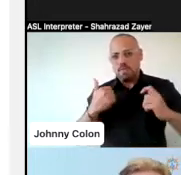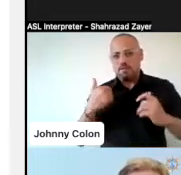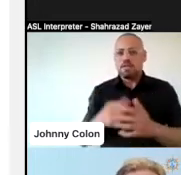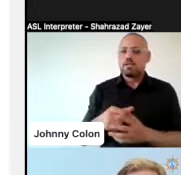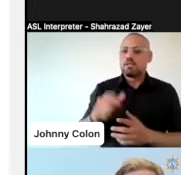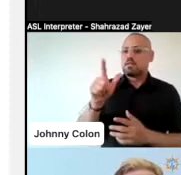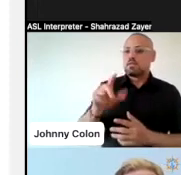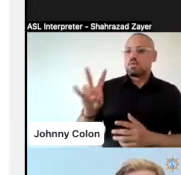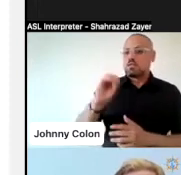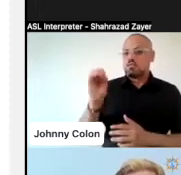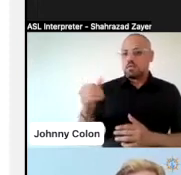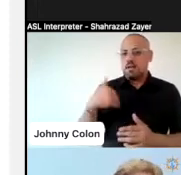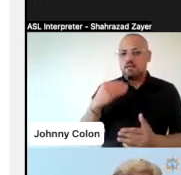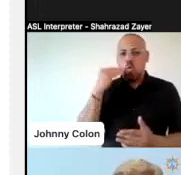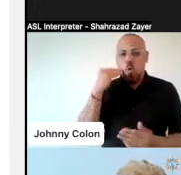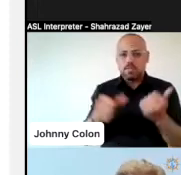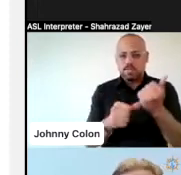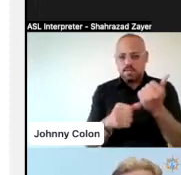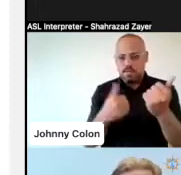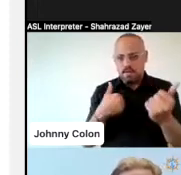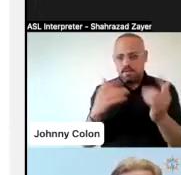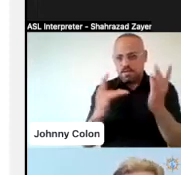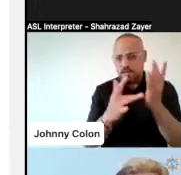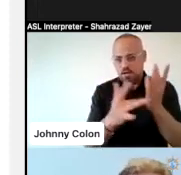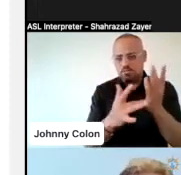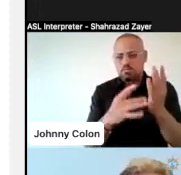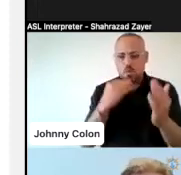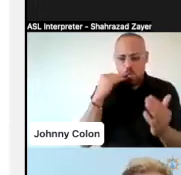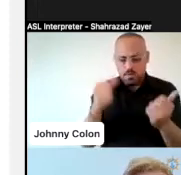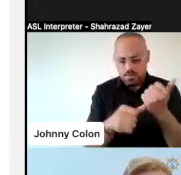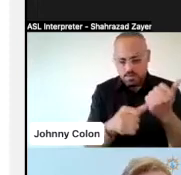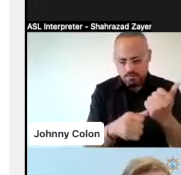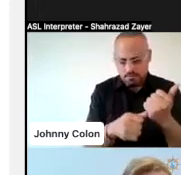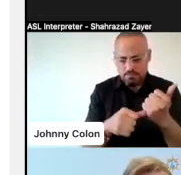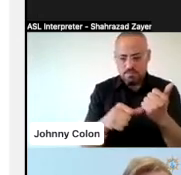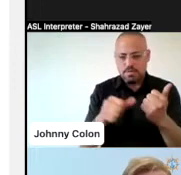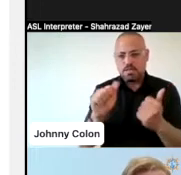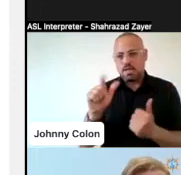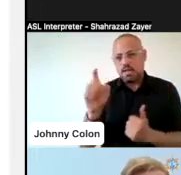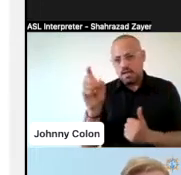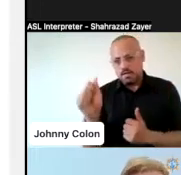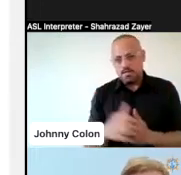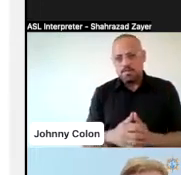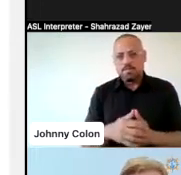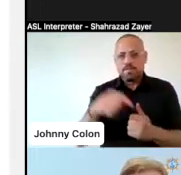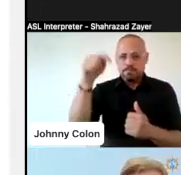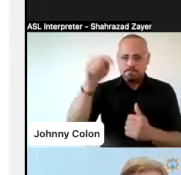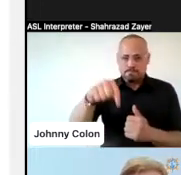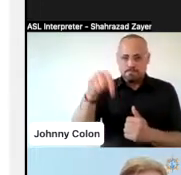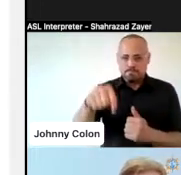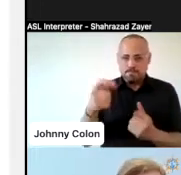27% have a home assistant, a technological home assistant. We go down a little bit